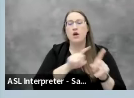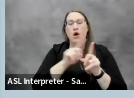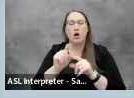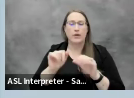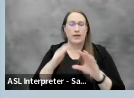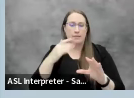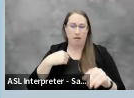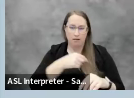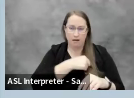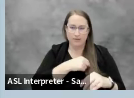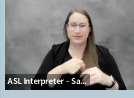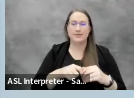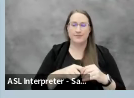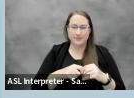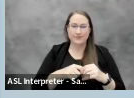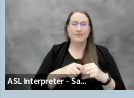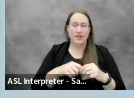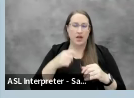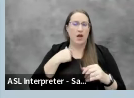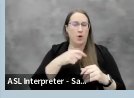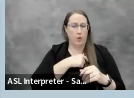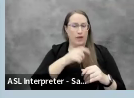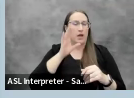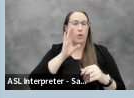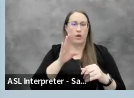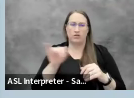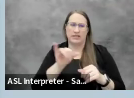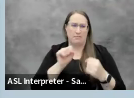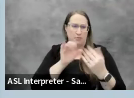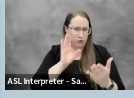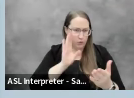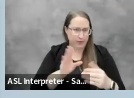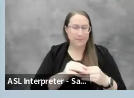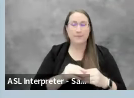email us and we will do the same thing, okay?